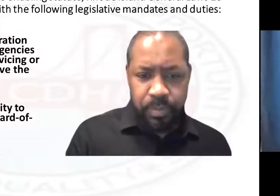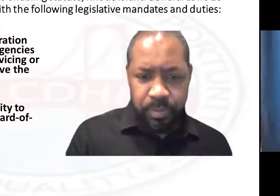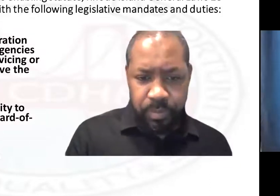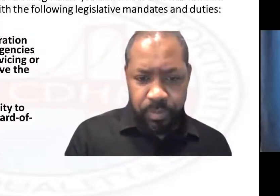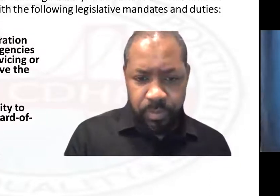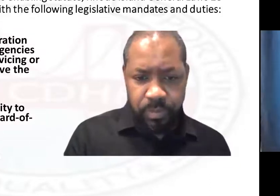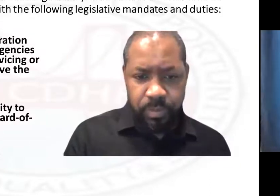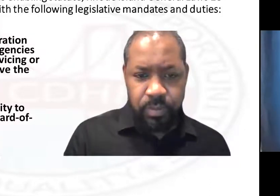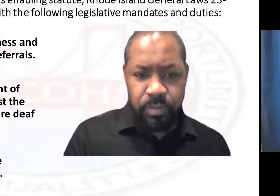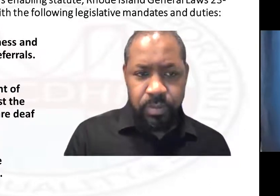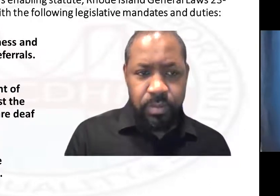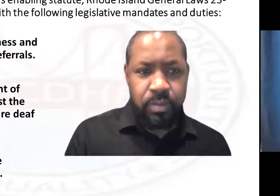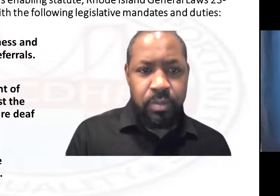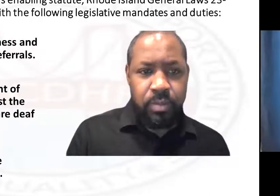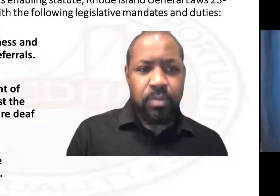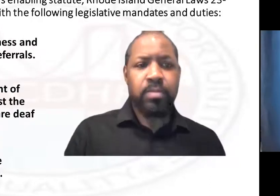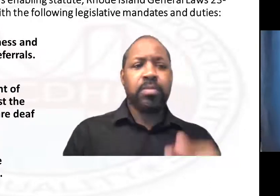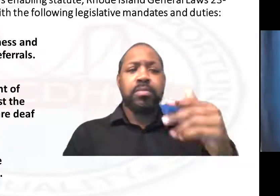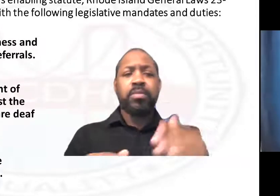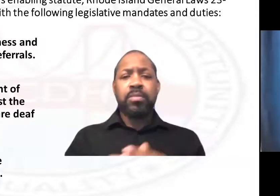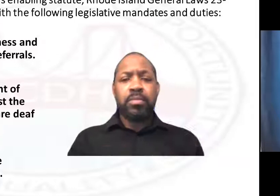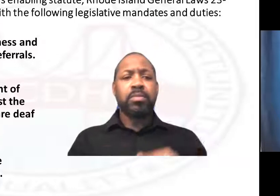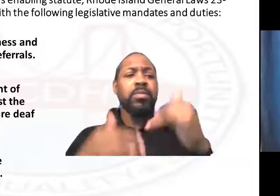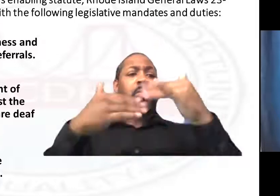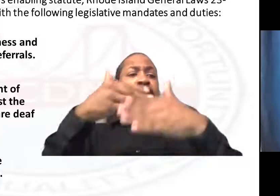first 3. Moving on to the next slide.